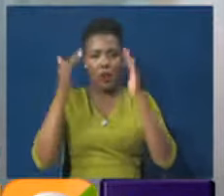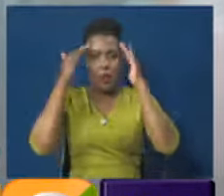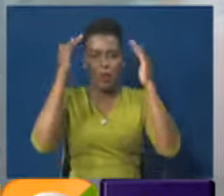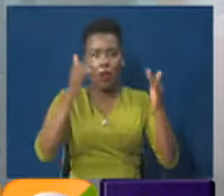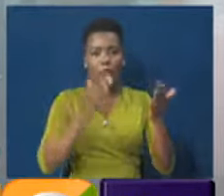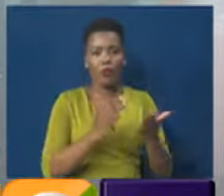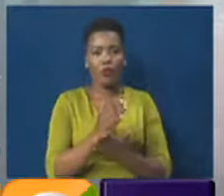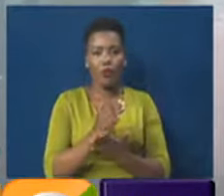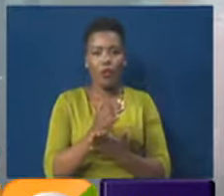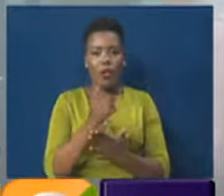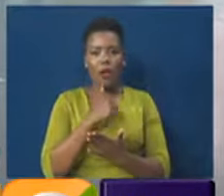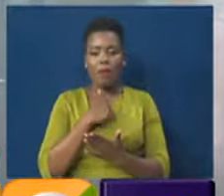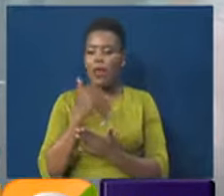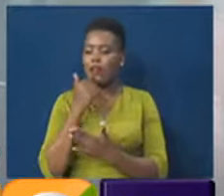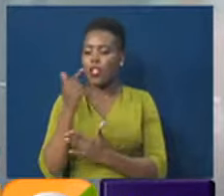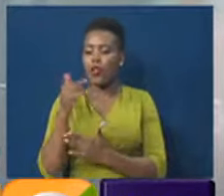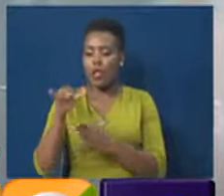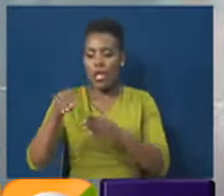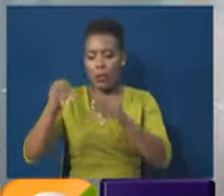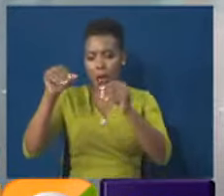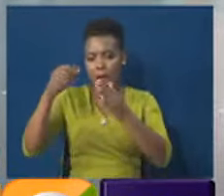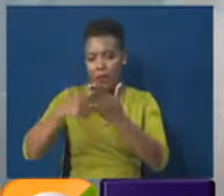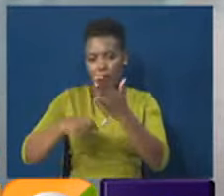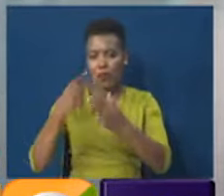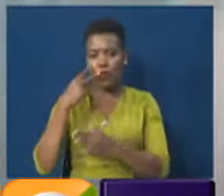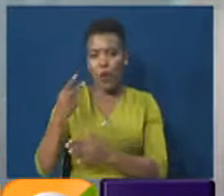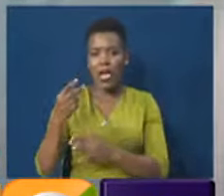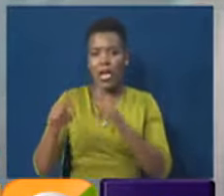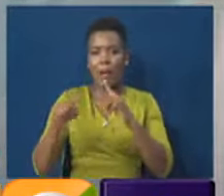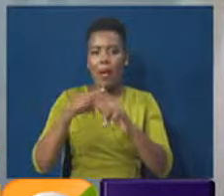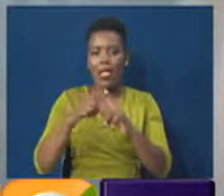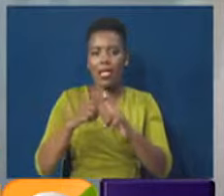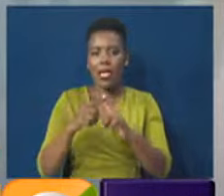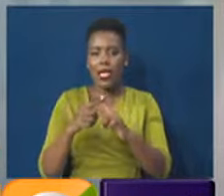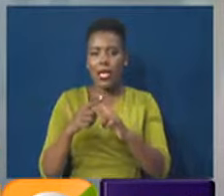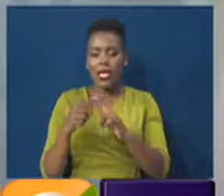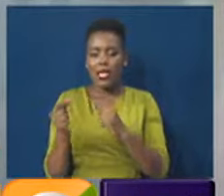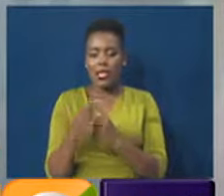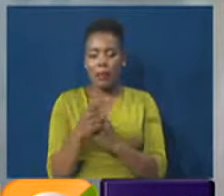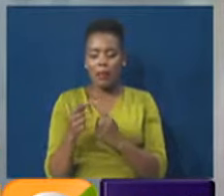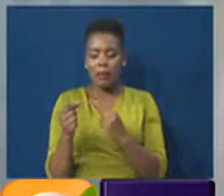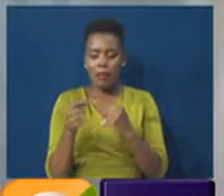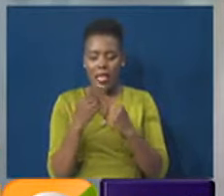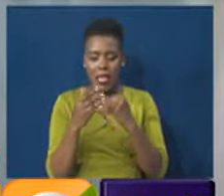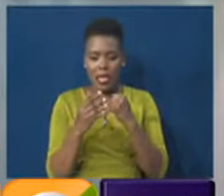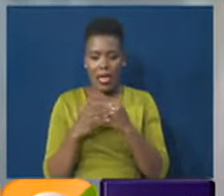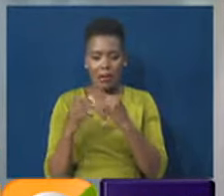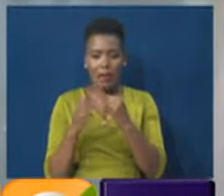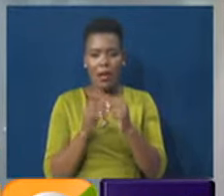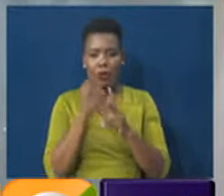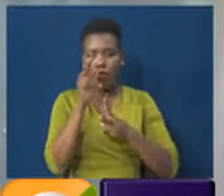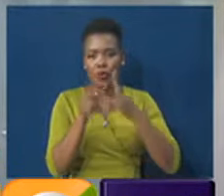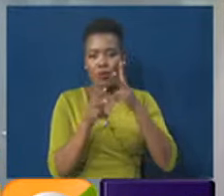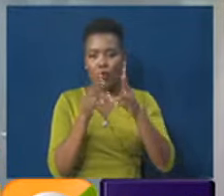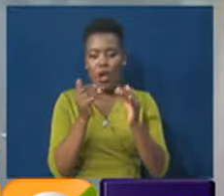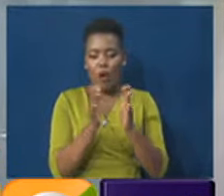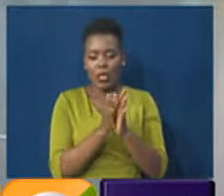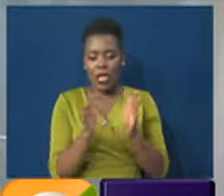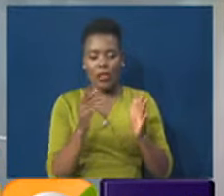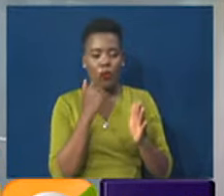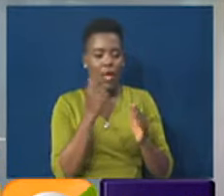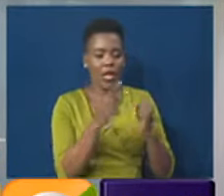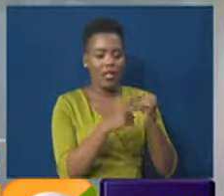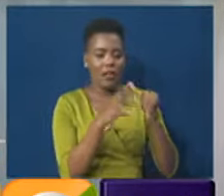told you that the price of unga was 200 shillings plus September 2022. Today, it is a range of between 170